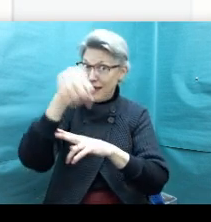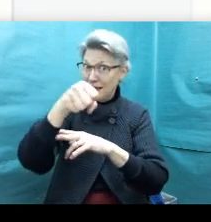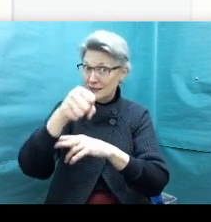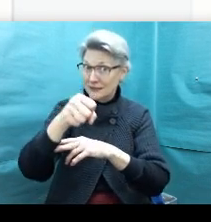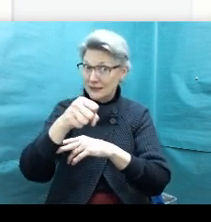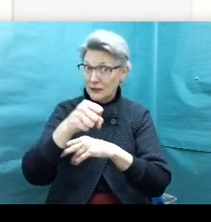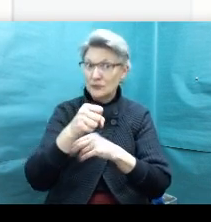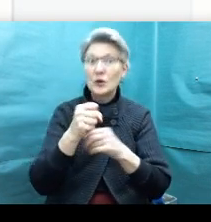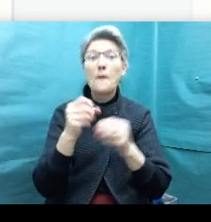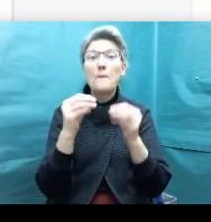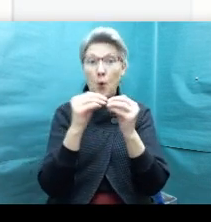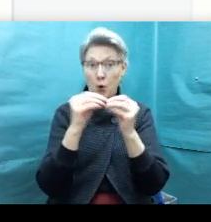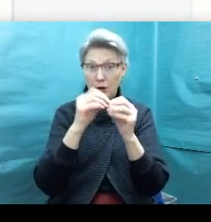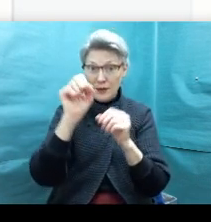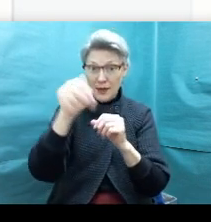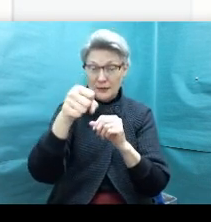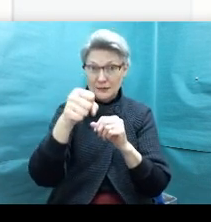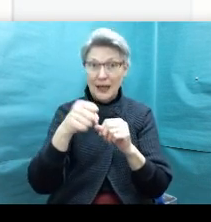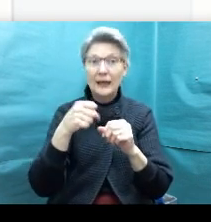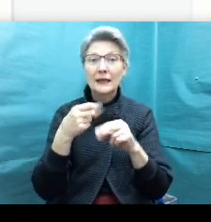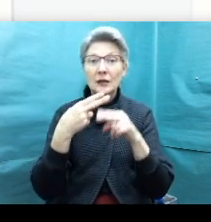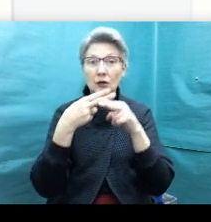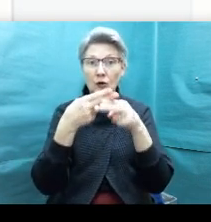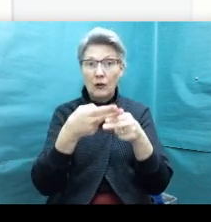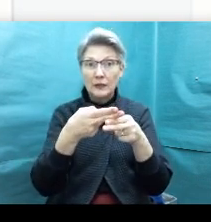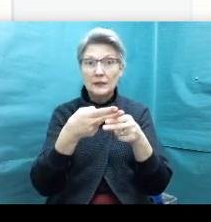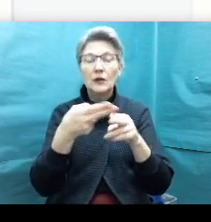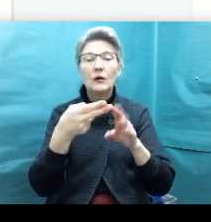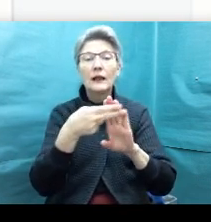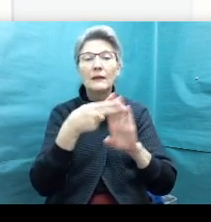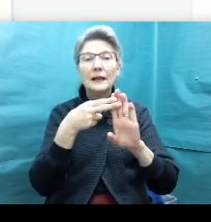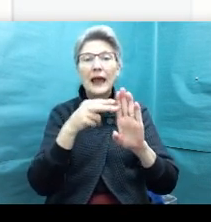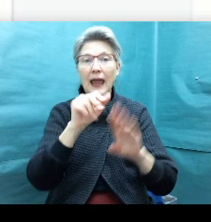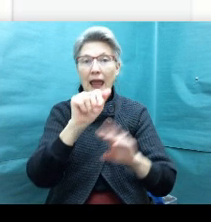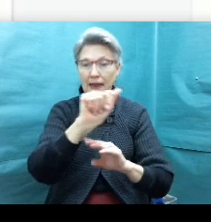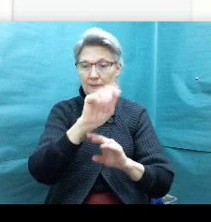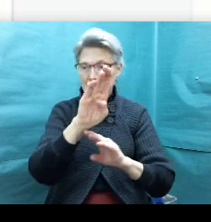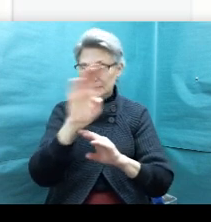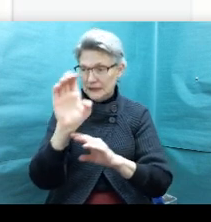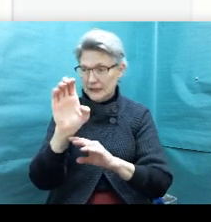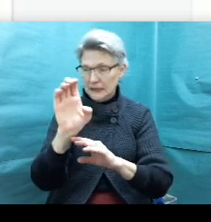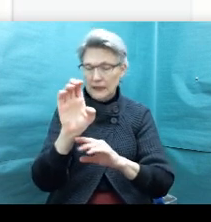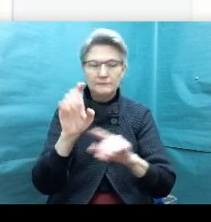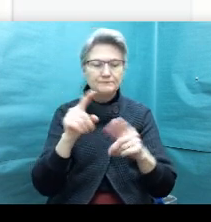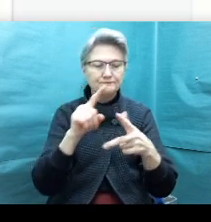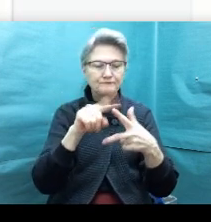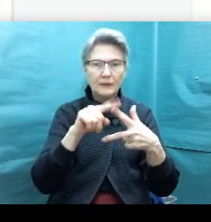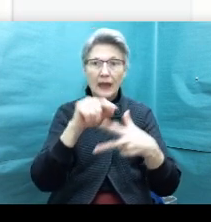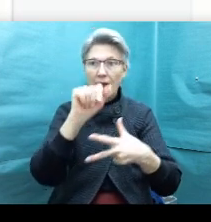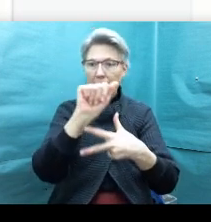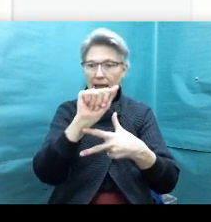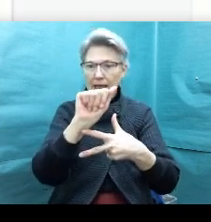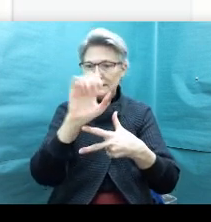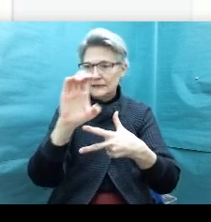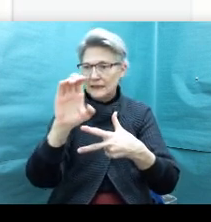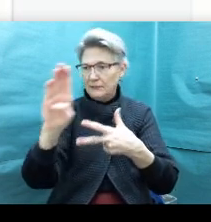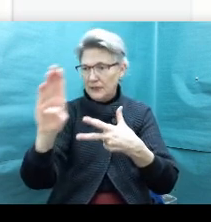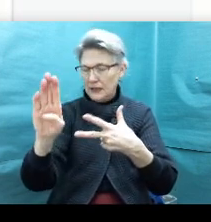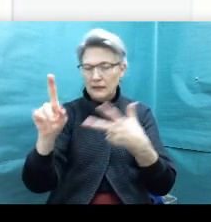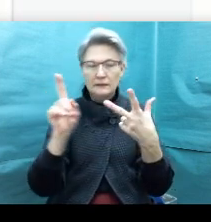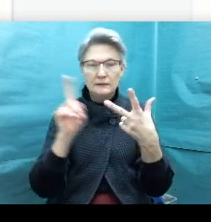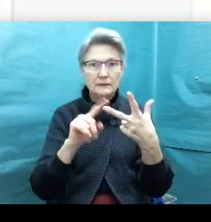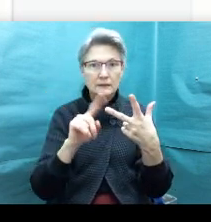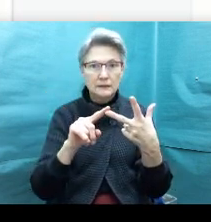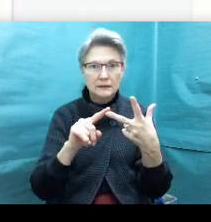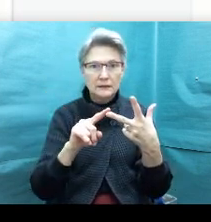there are quite a few more. So I can call it triangle ABC, we said. I can also do triangle ACB.